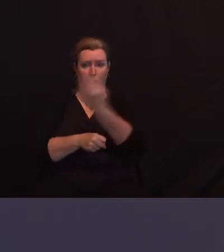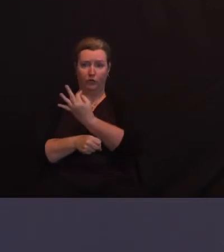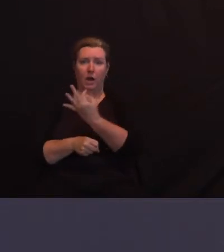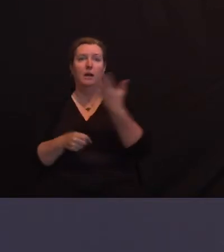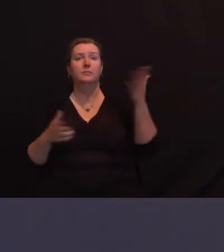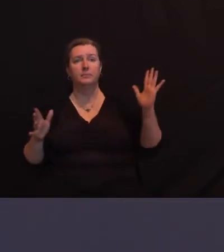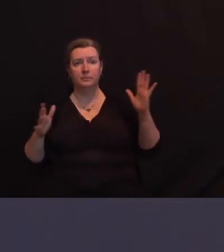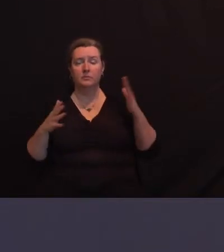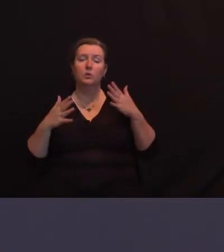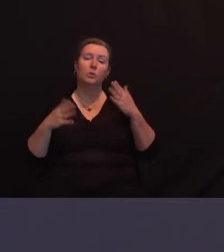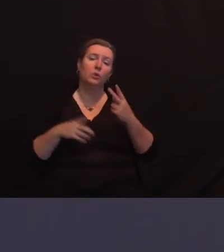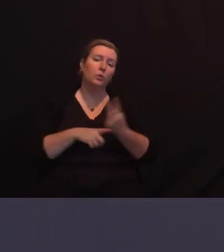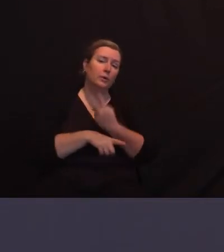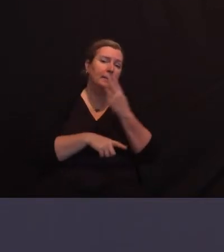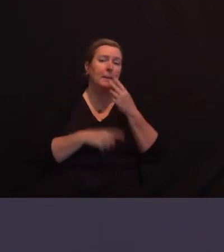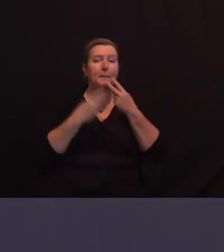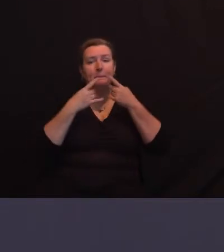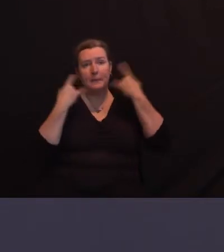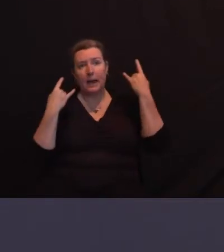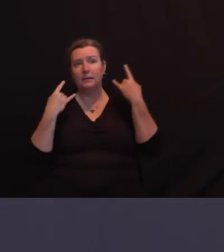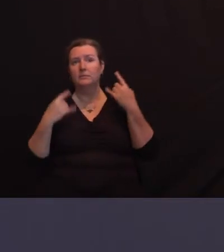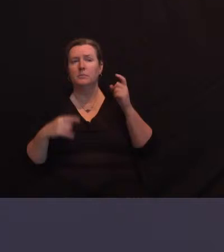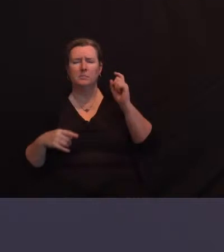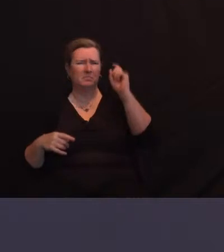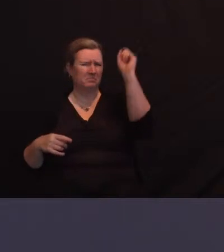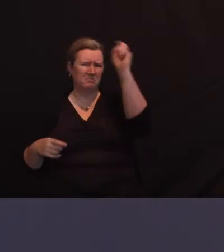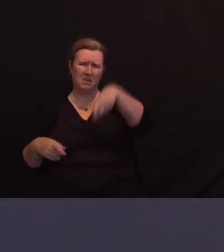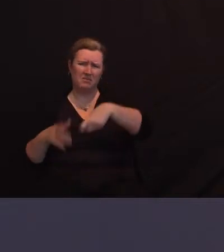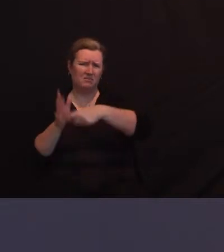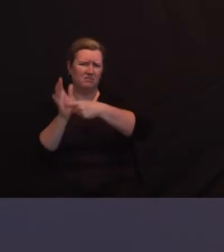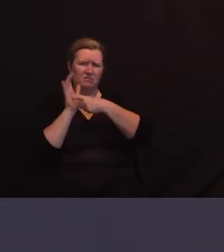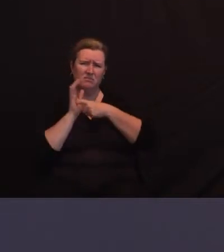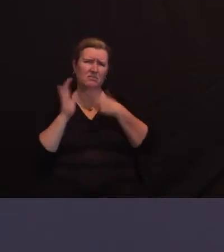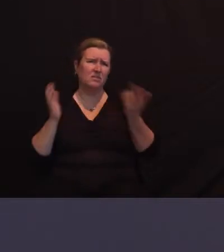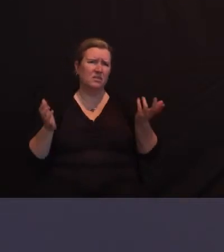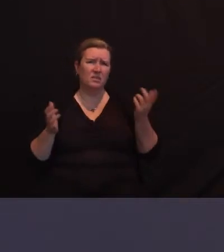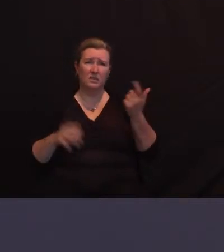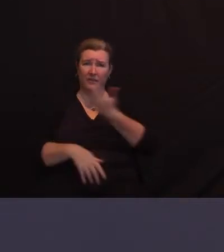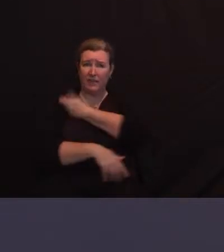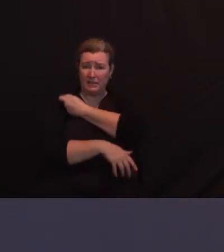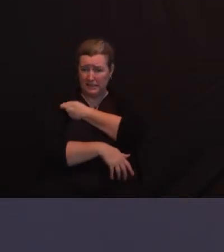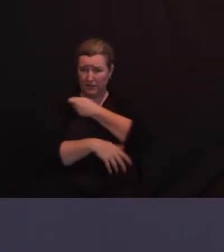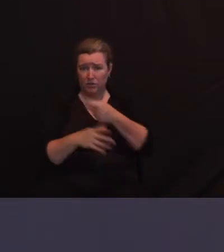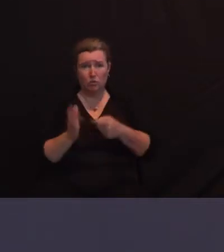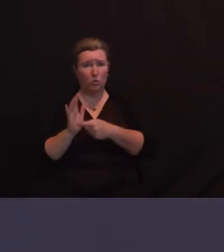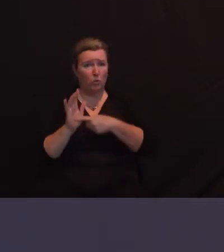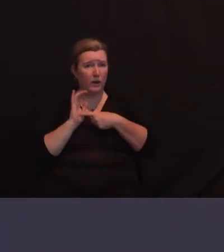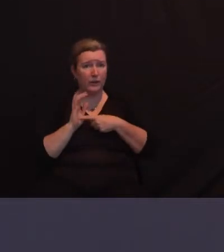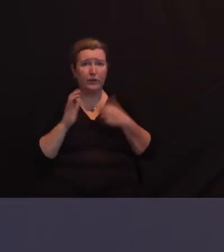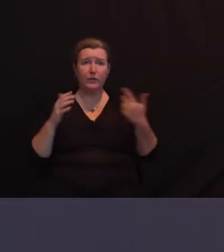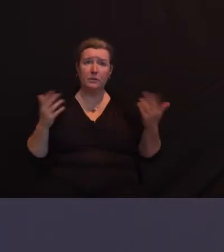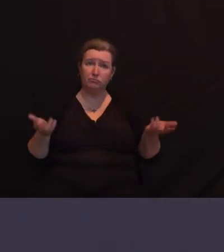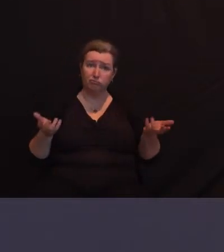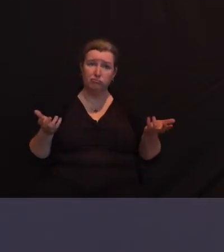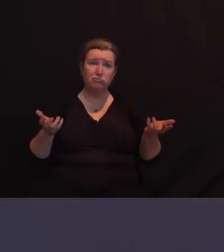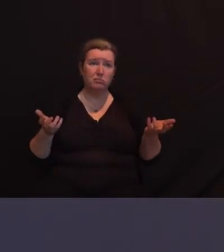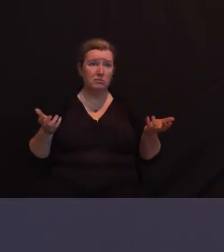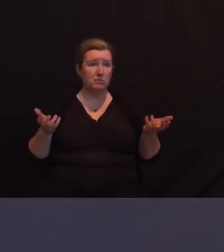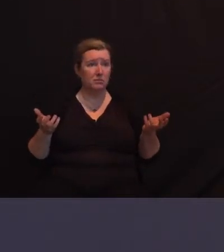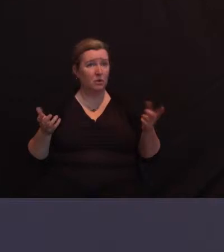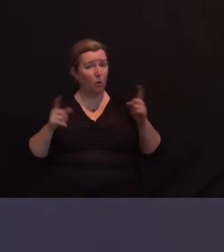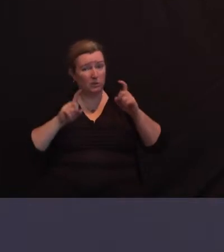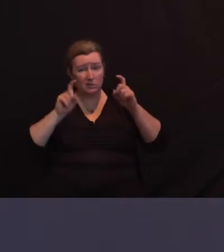joy to say that, but it must be that way. And now with vaccinations required or a high frequency of